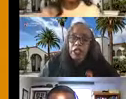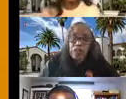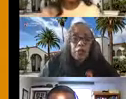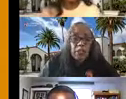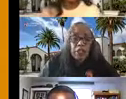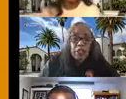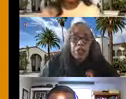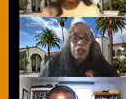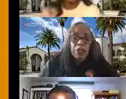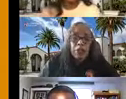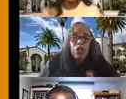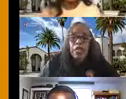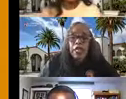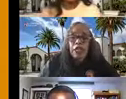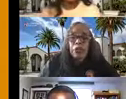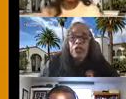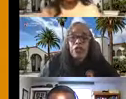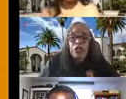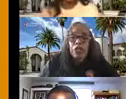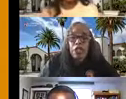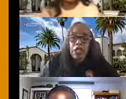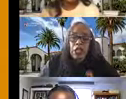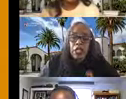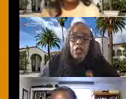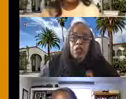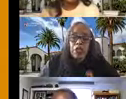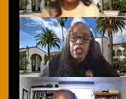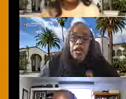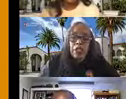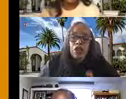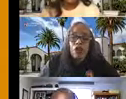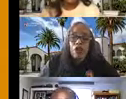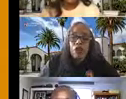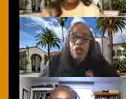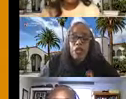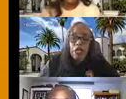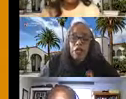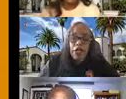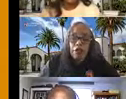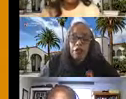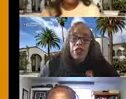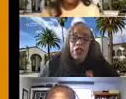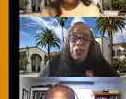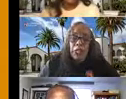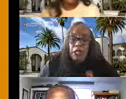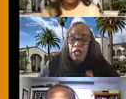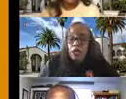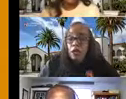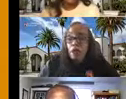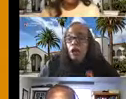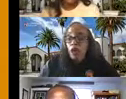identity development in the seminar class, community building in the seminar class, and also in their village